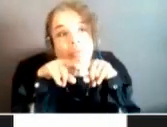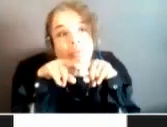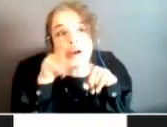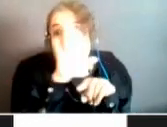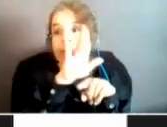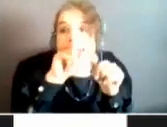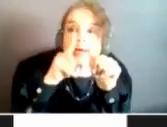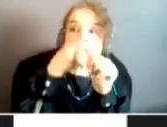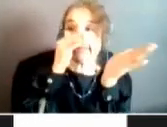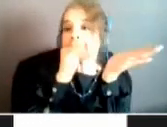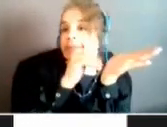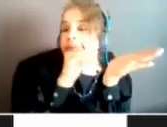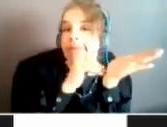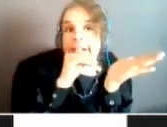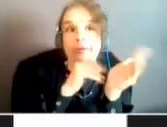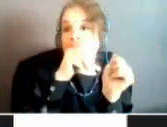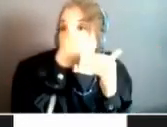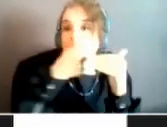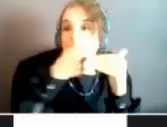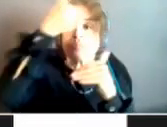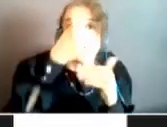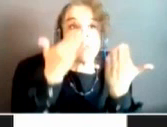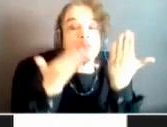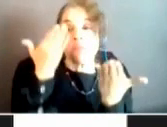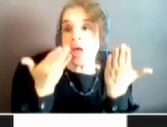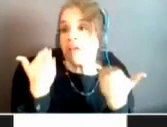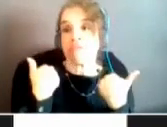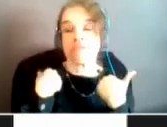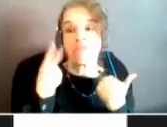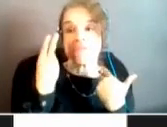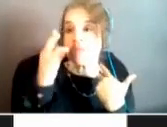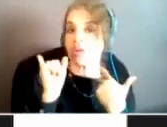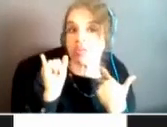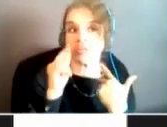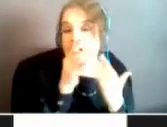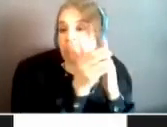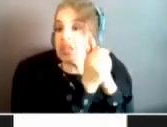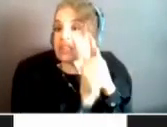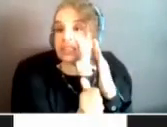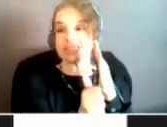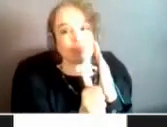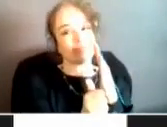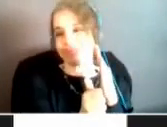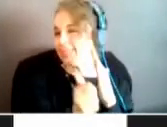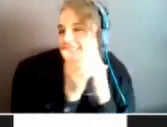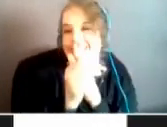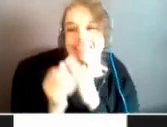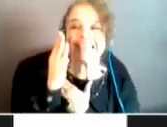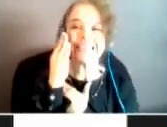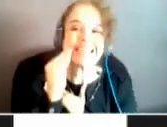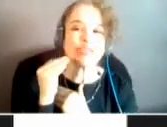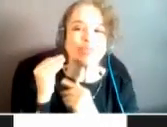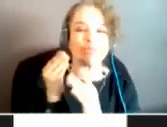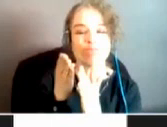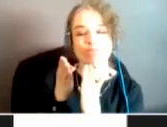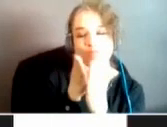on their primary care physician, who may be very skilled, but might not be very skilled when it